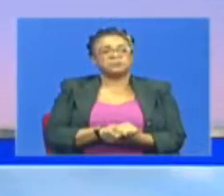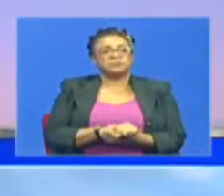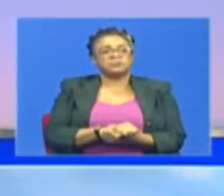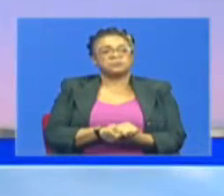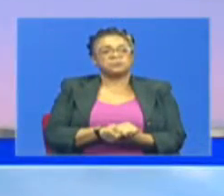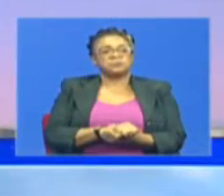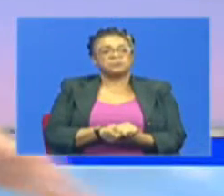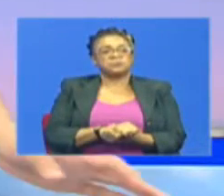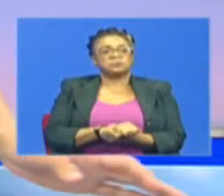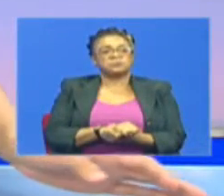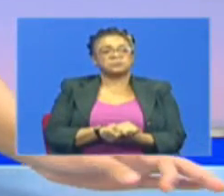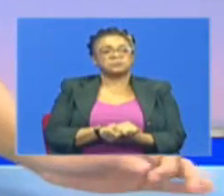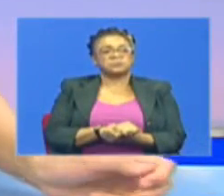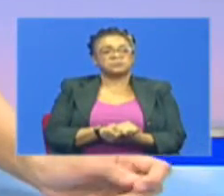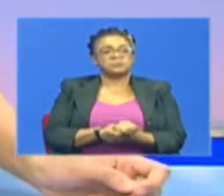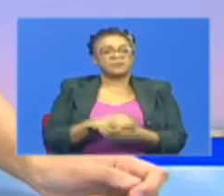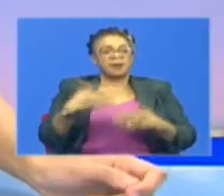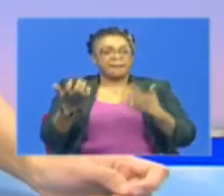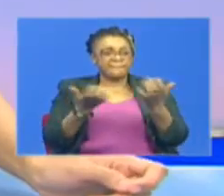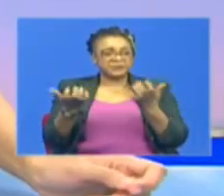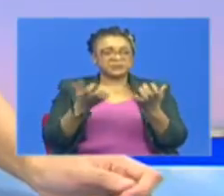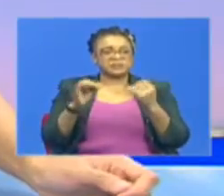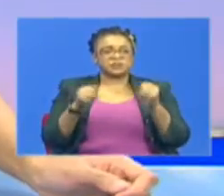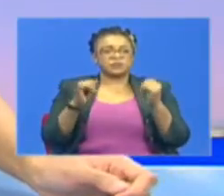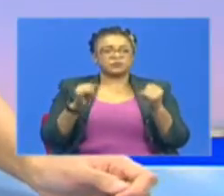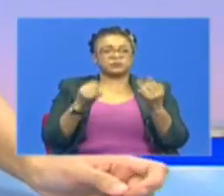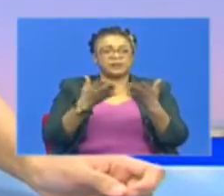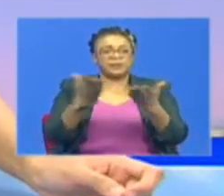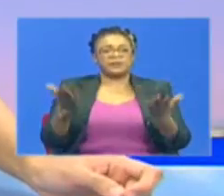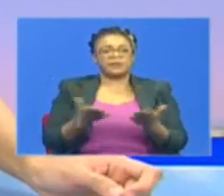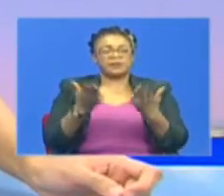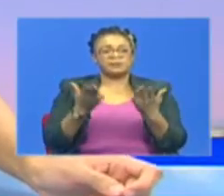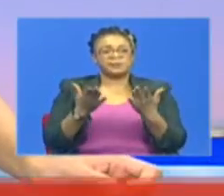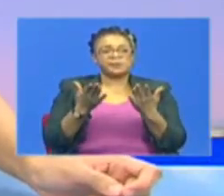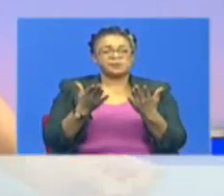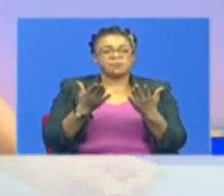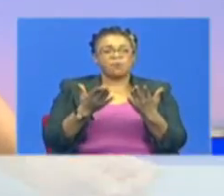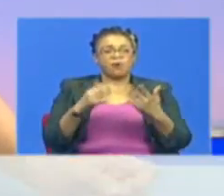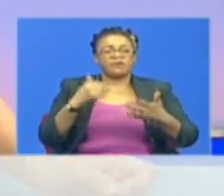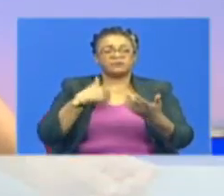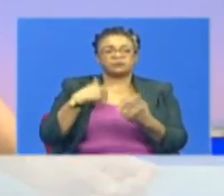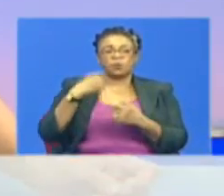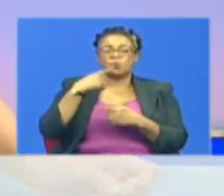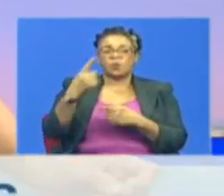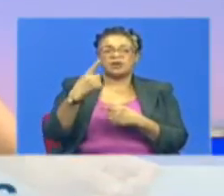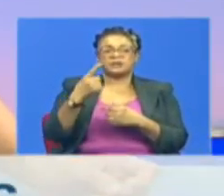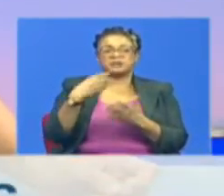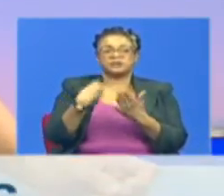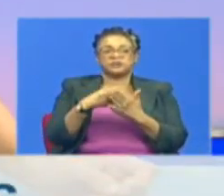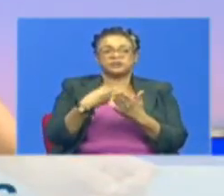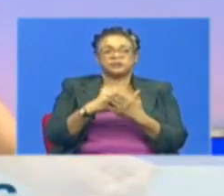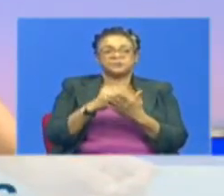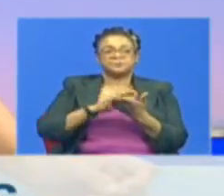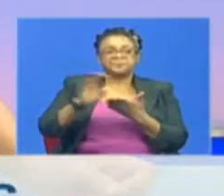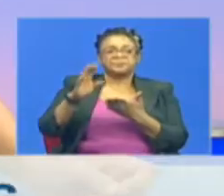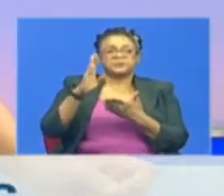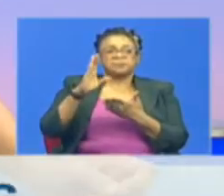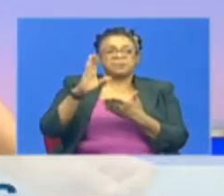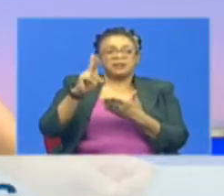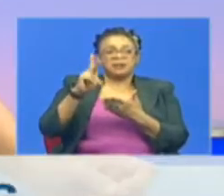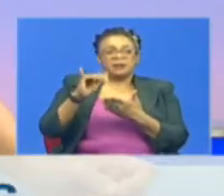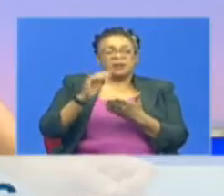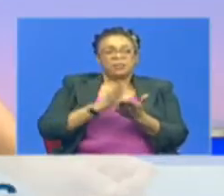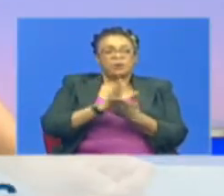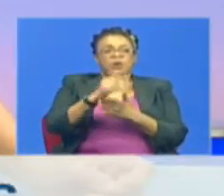All right, I've got the business news lined up for you now. And out of every 100 shillings lent out by commercial banks through